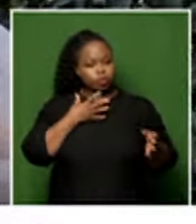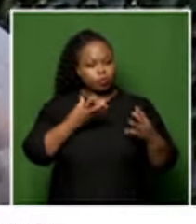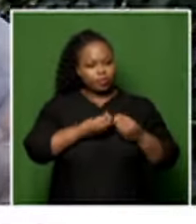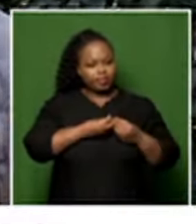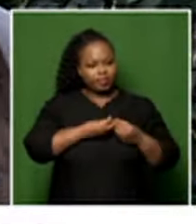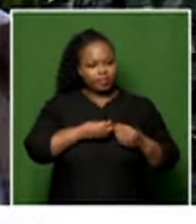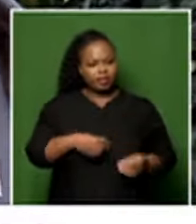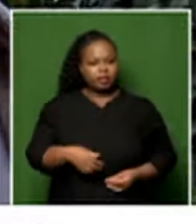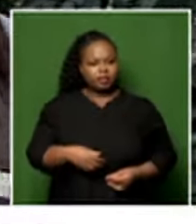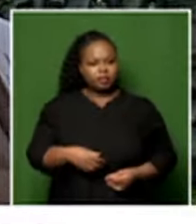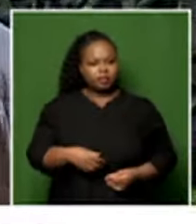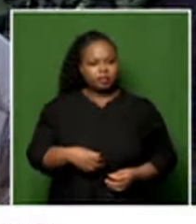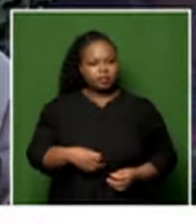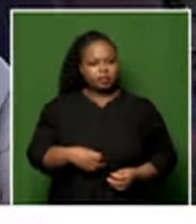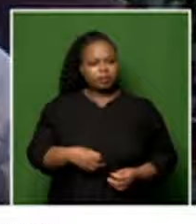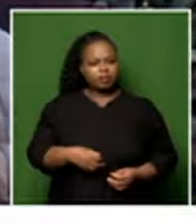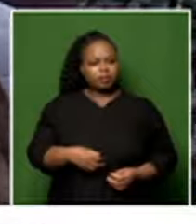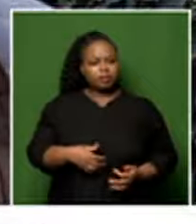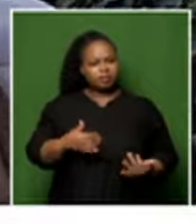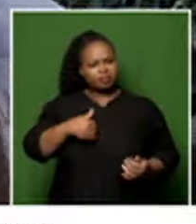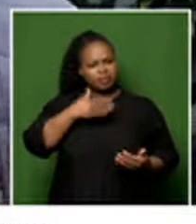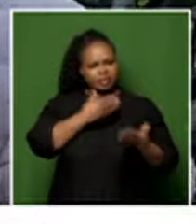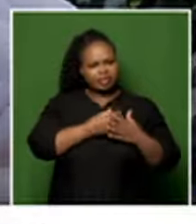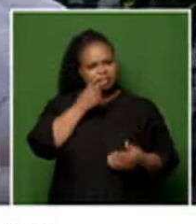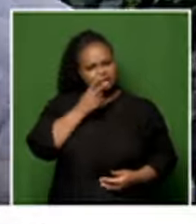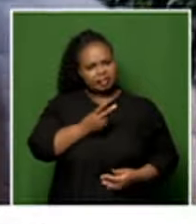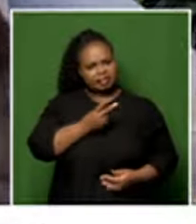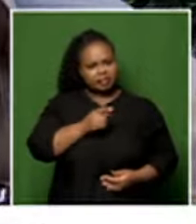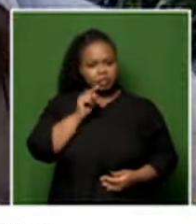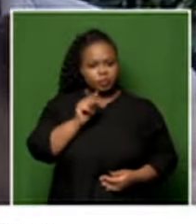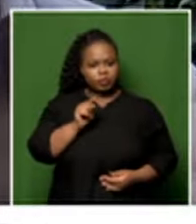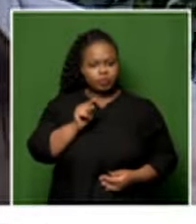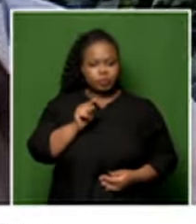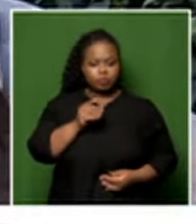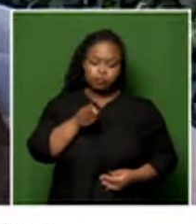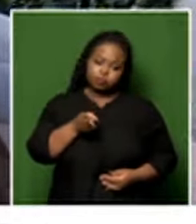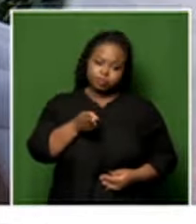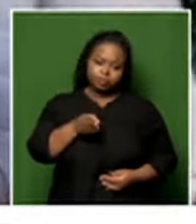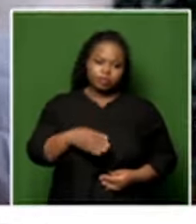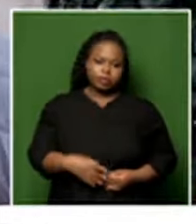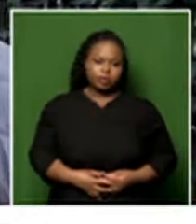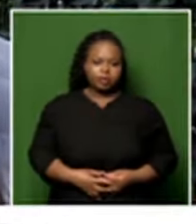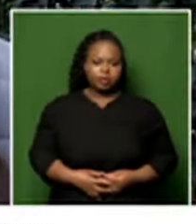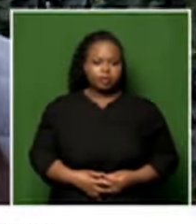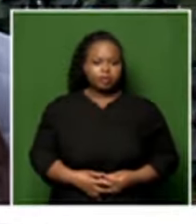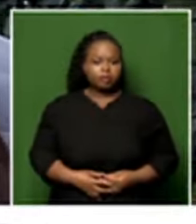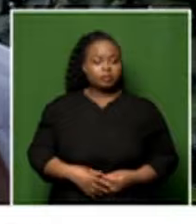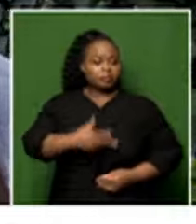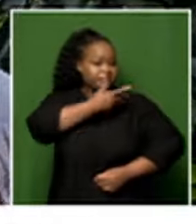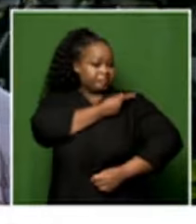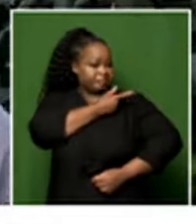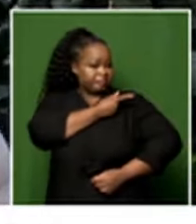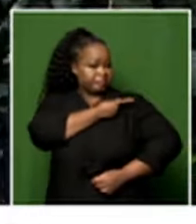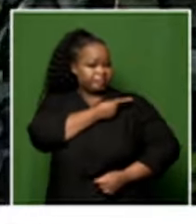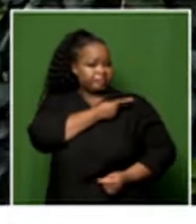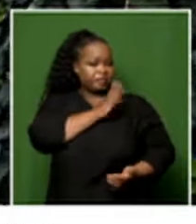Mike, talk to us. I can see that you are also coming through to actually get vaccinated.